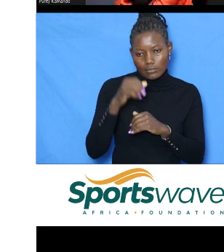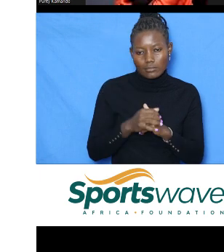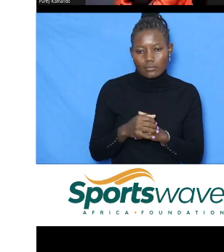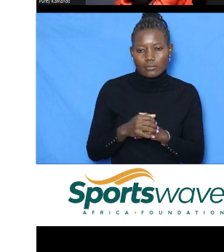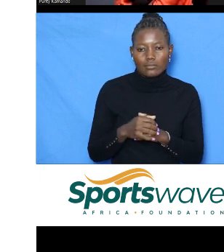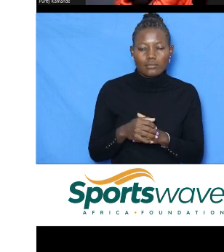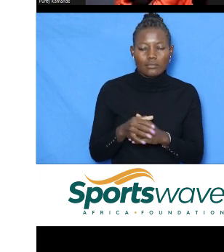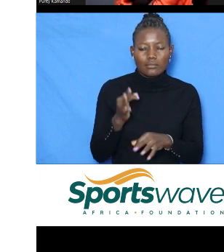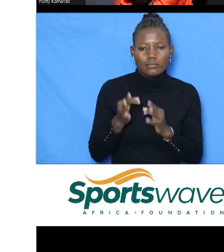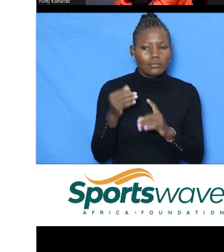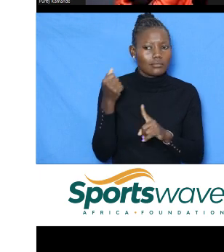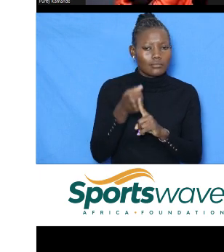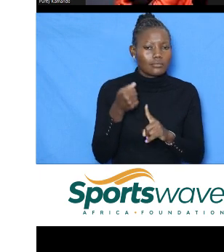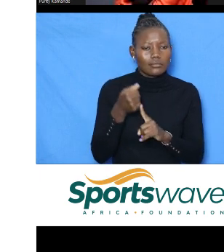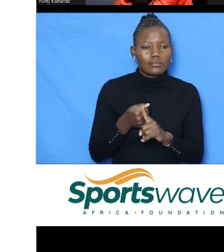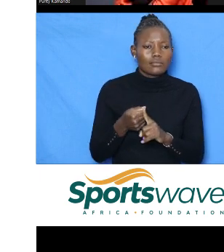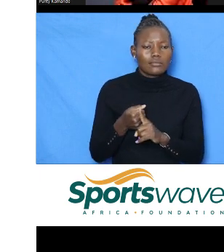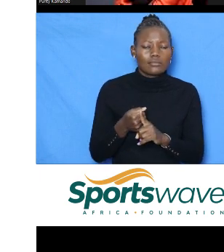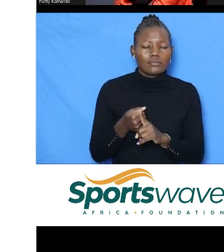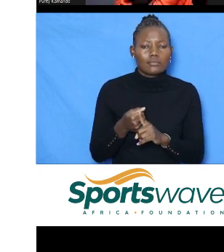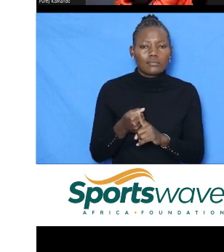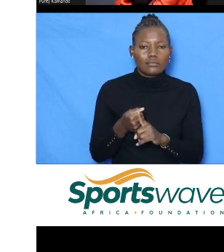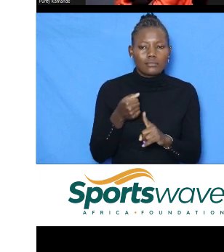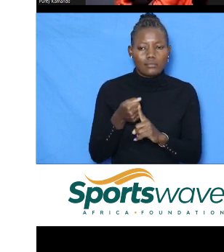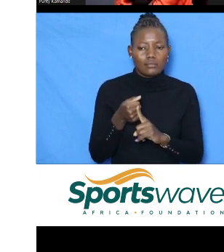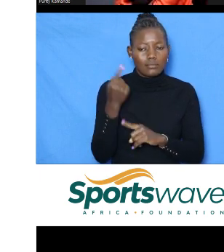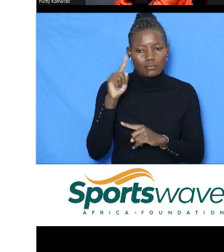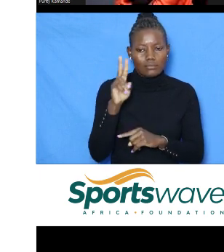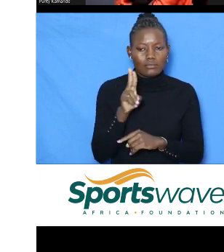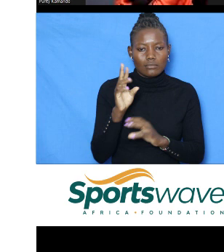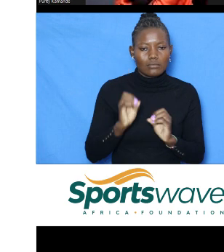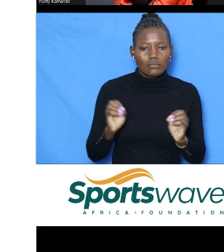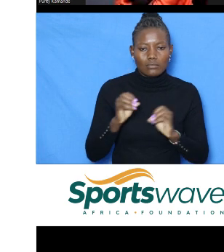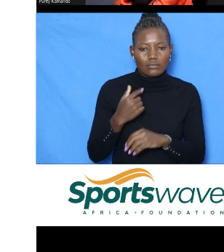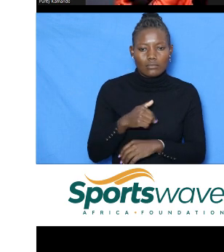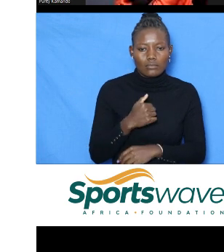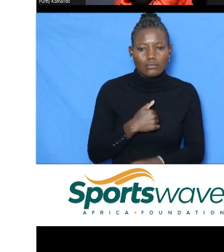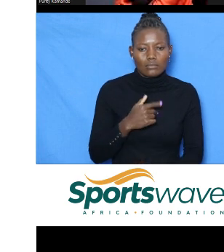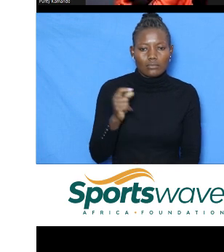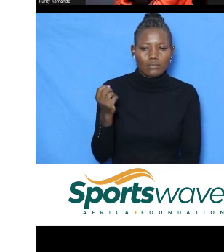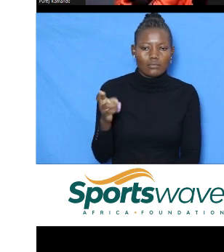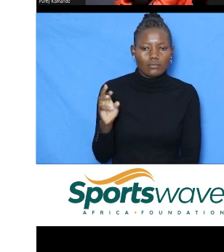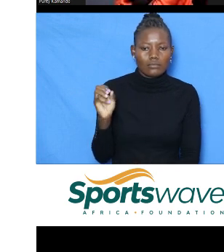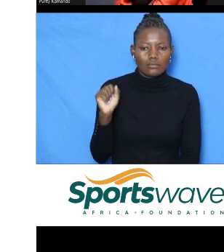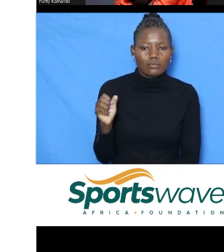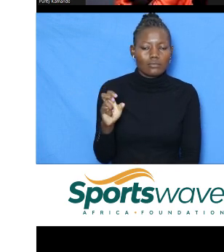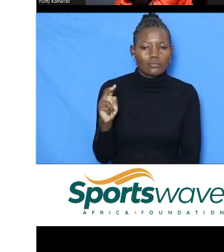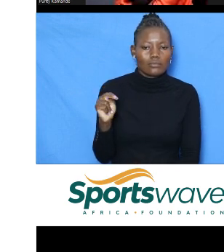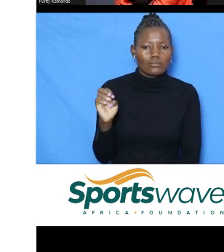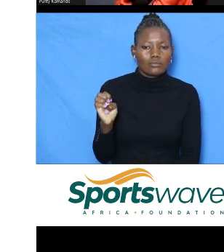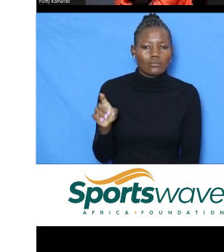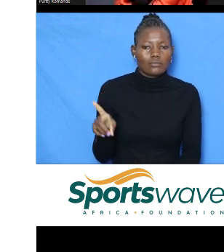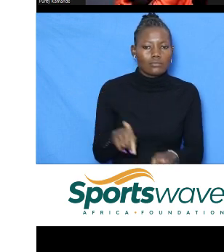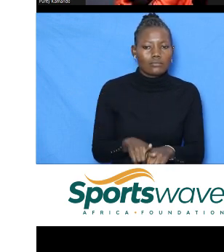not advocated for use by athletes. So I've given a few examples. So we have tyrosine, we have what we refer to